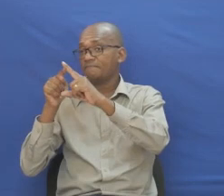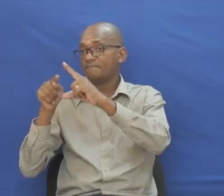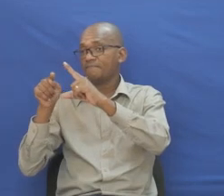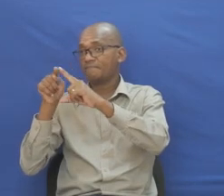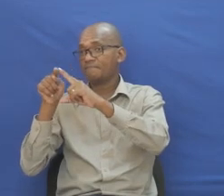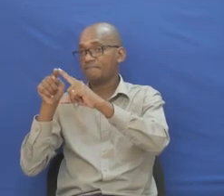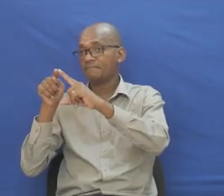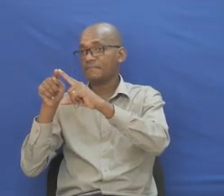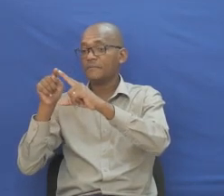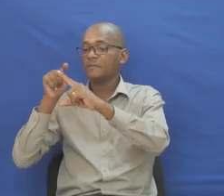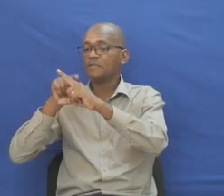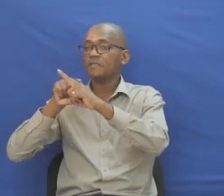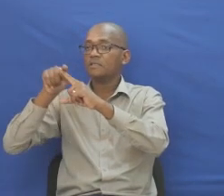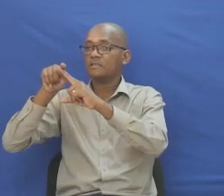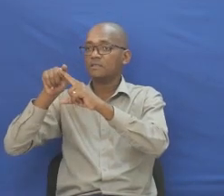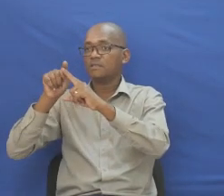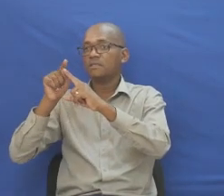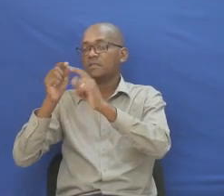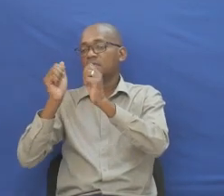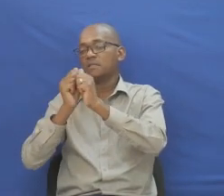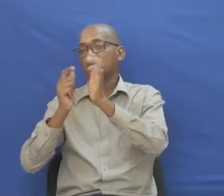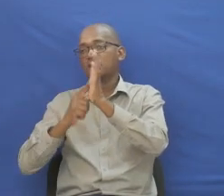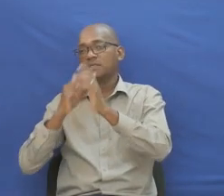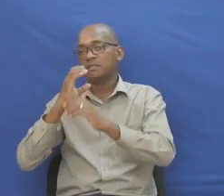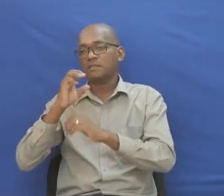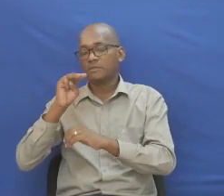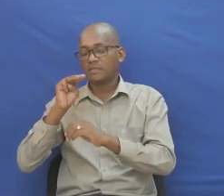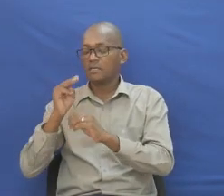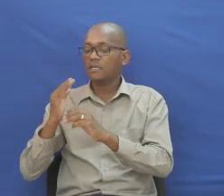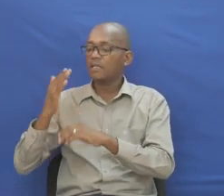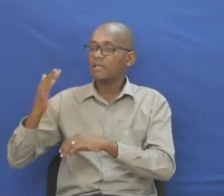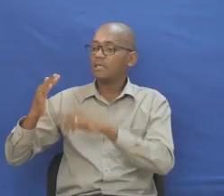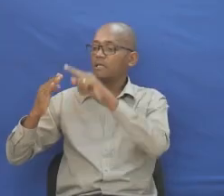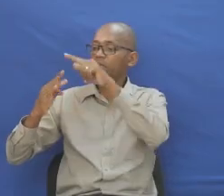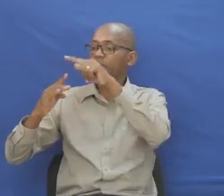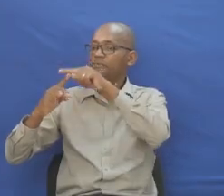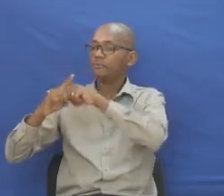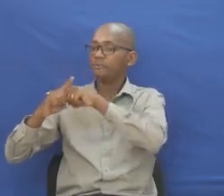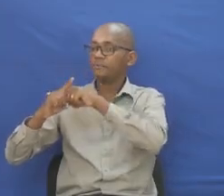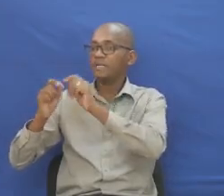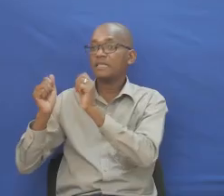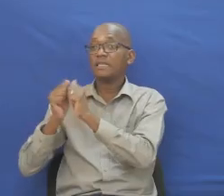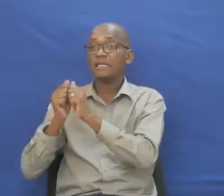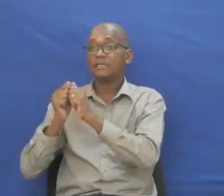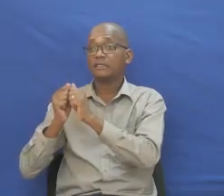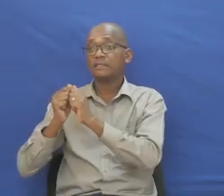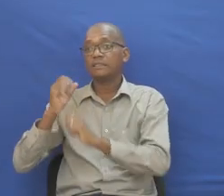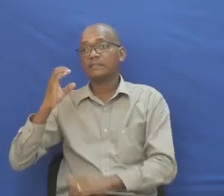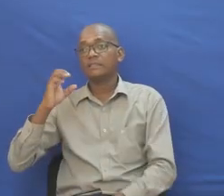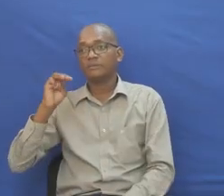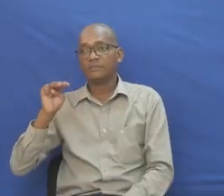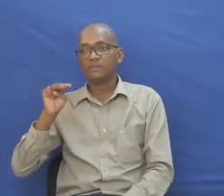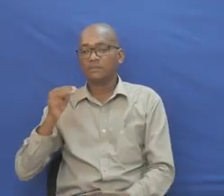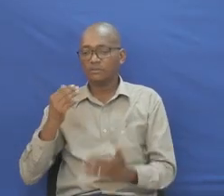This one is 16 centimeter, and here you have maybe 10 centimeter. We need to find